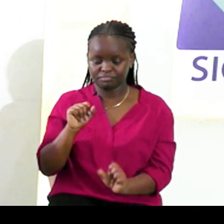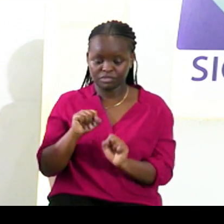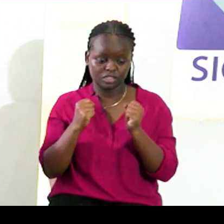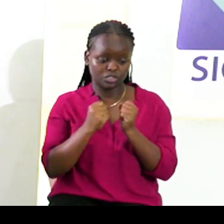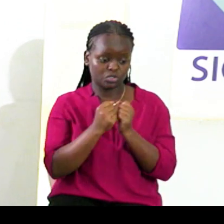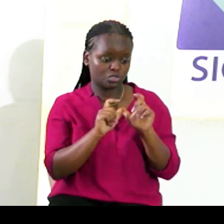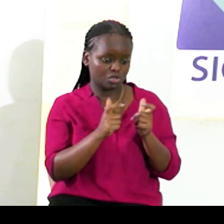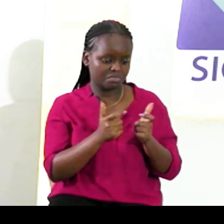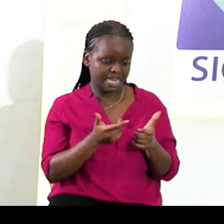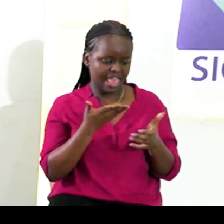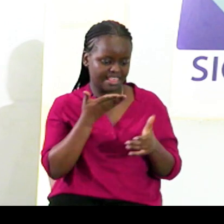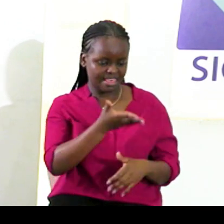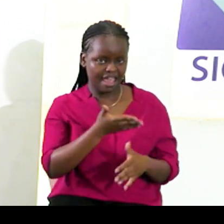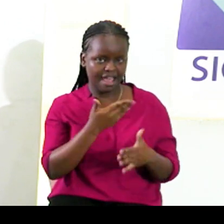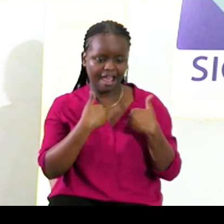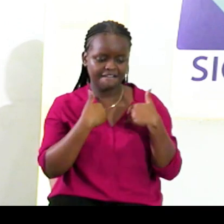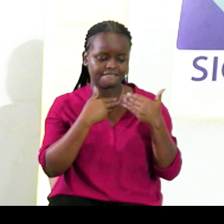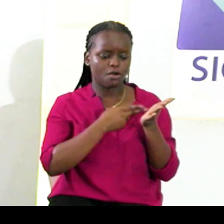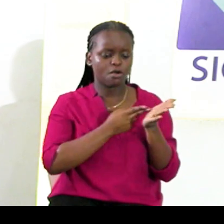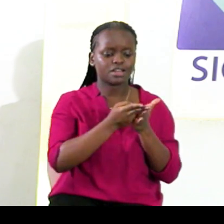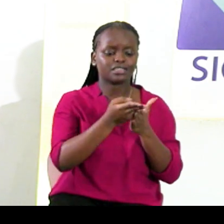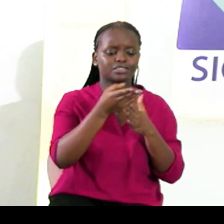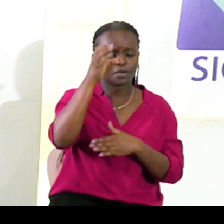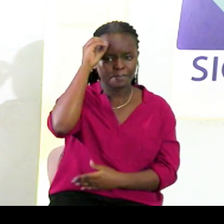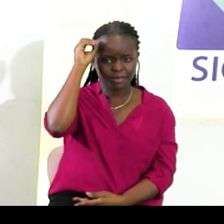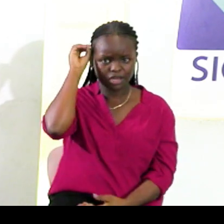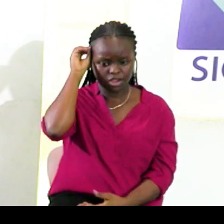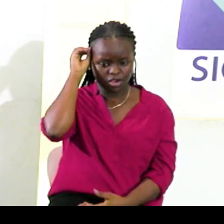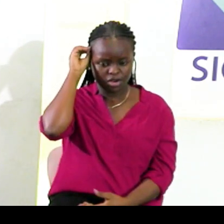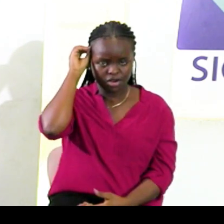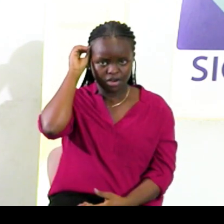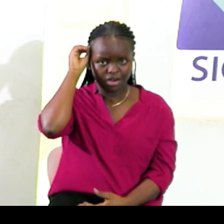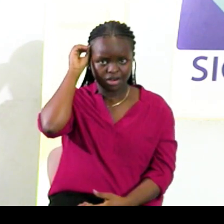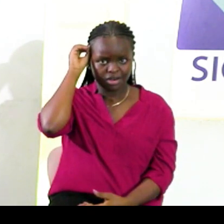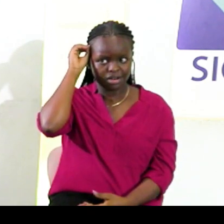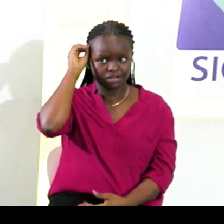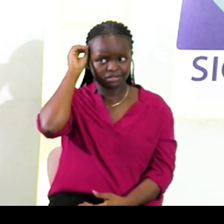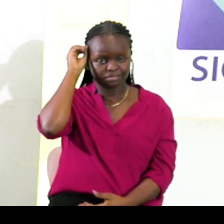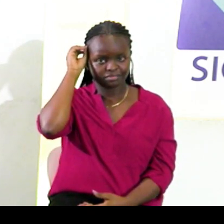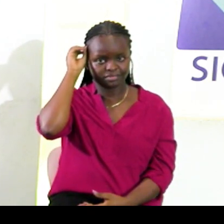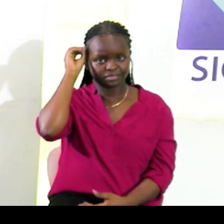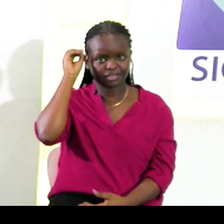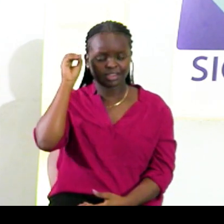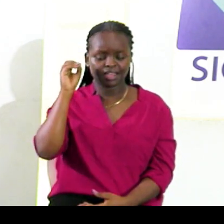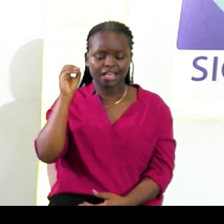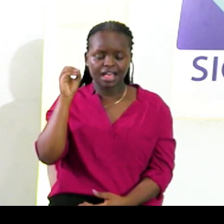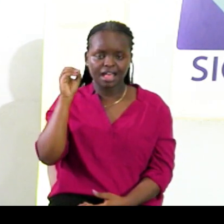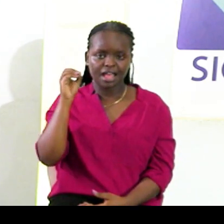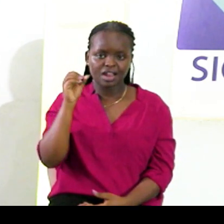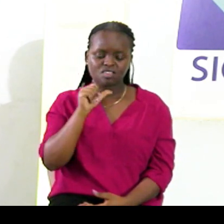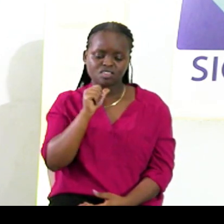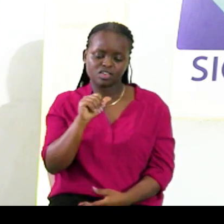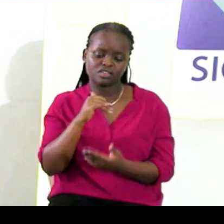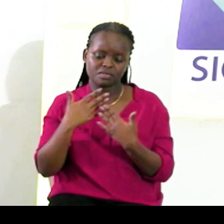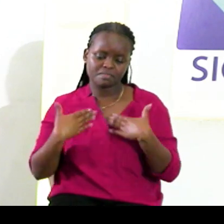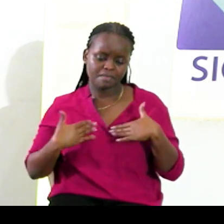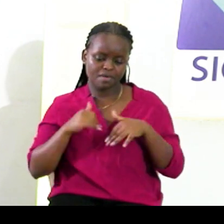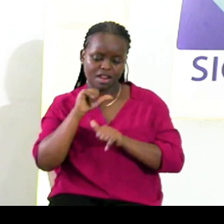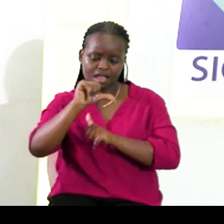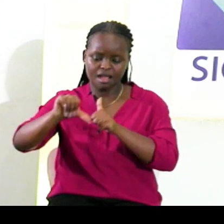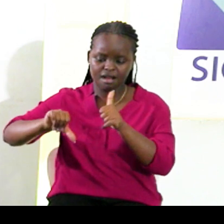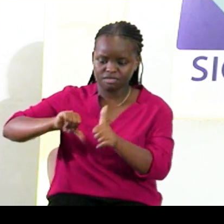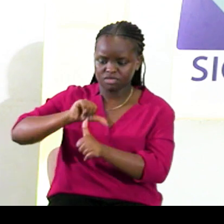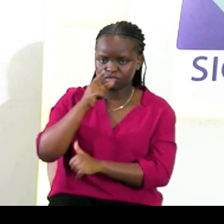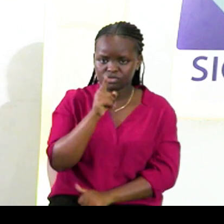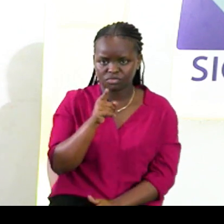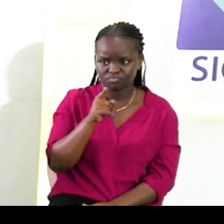honest opinion. Unlike from those people who are around you, though sometimes they may just tell you